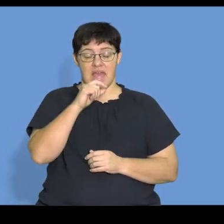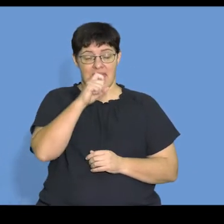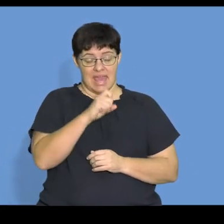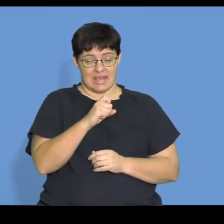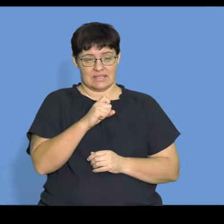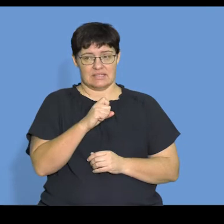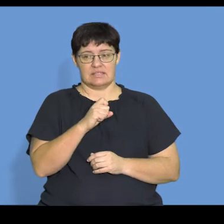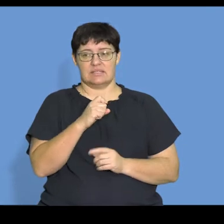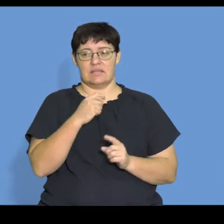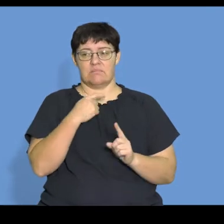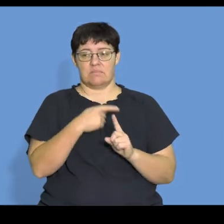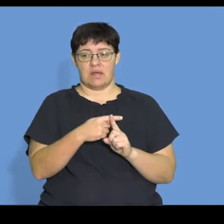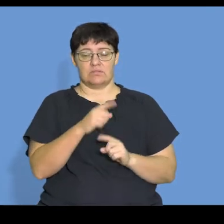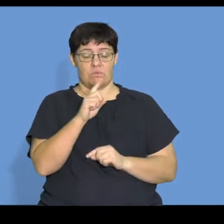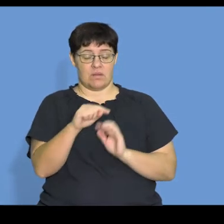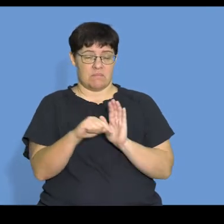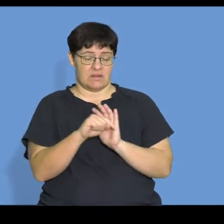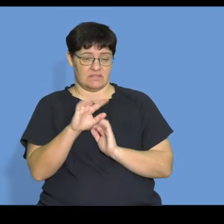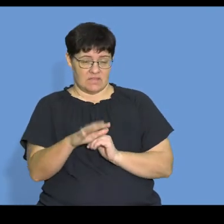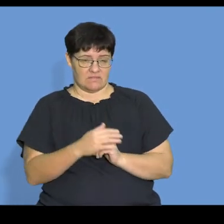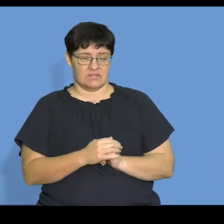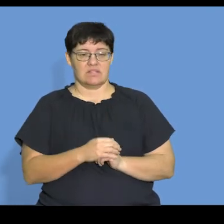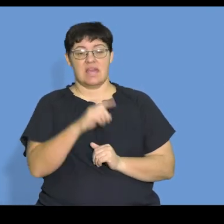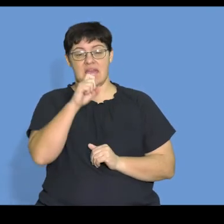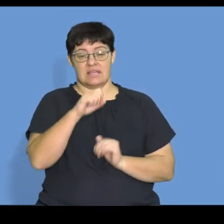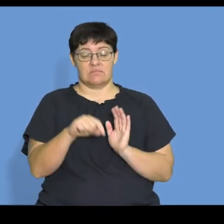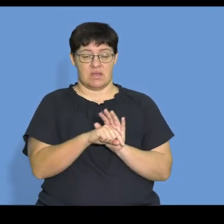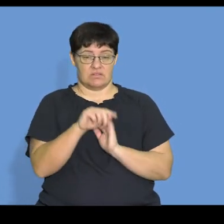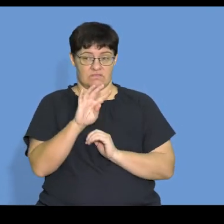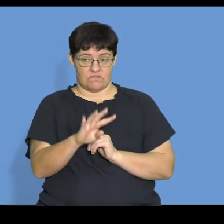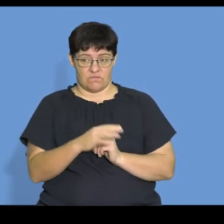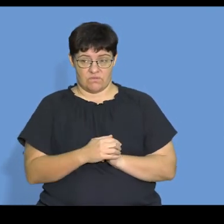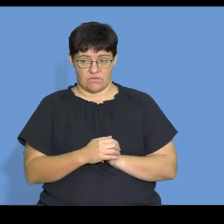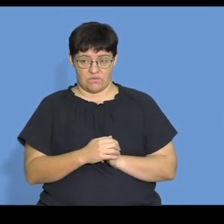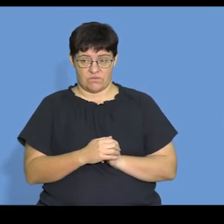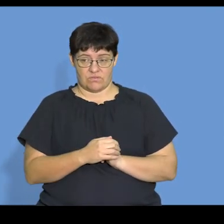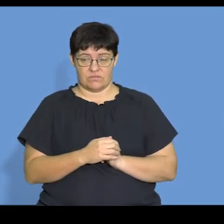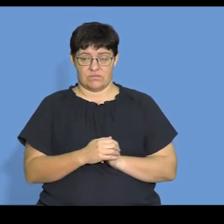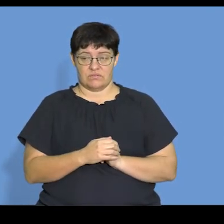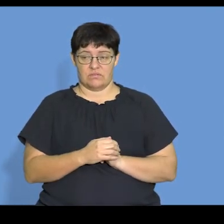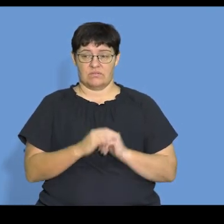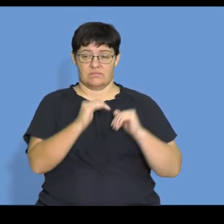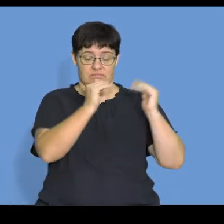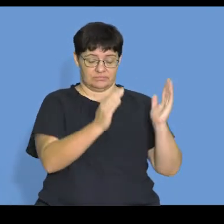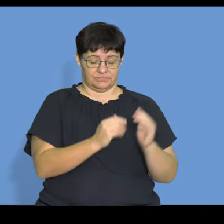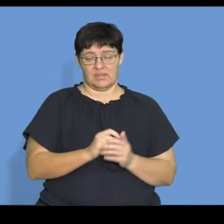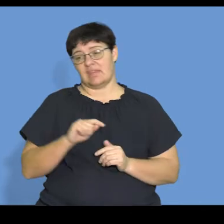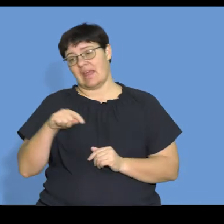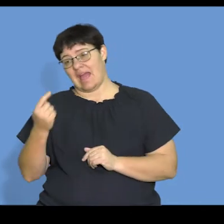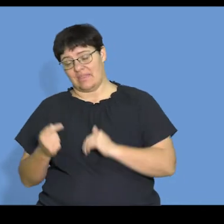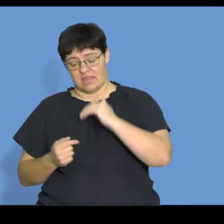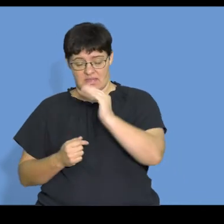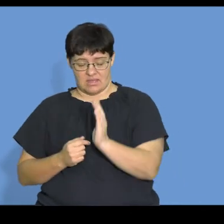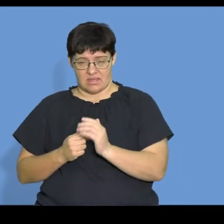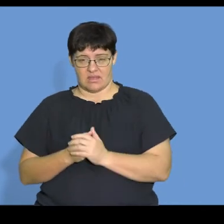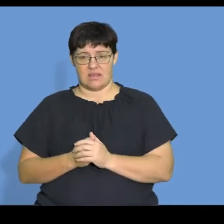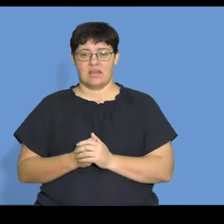be then x minus 4 inside brackets, and then the other bracket will